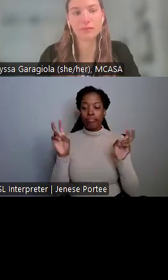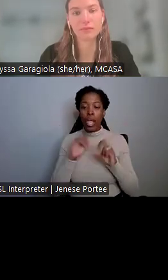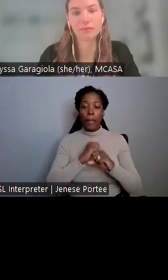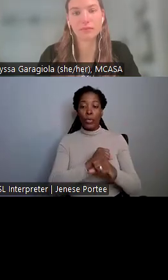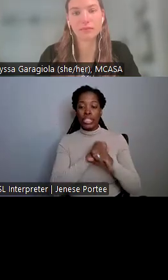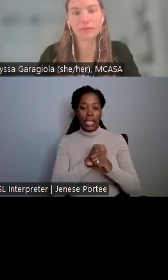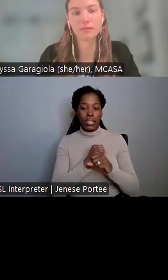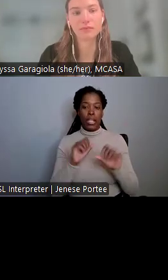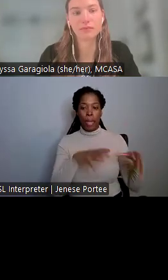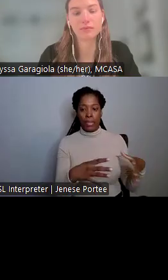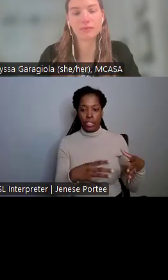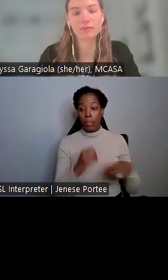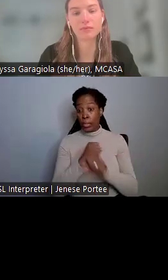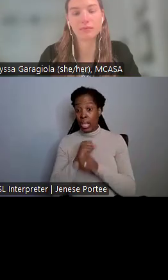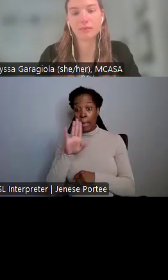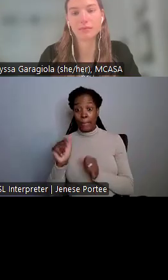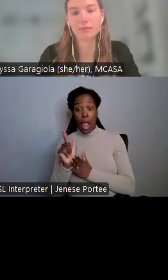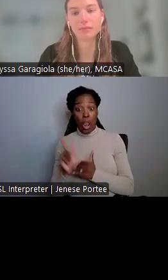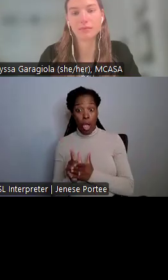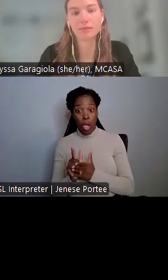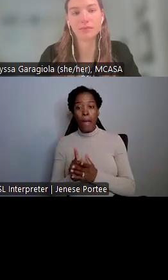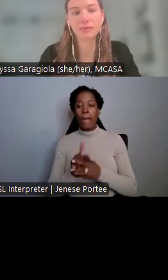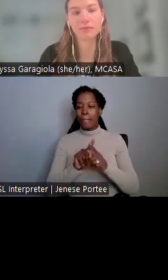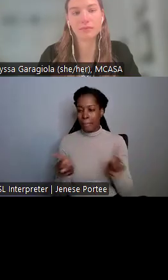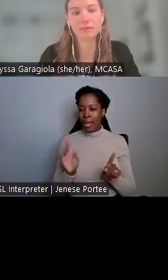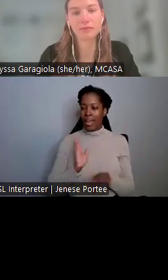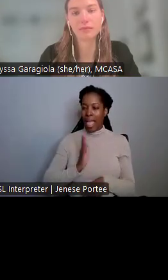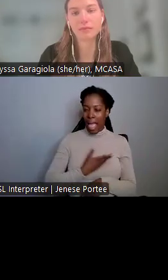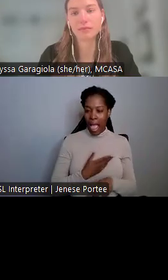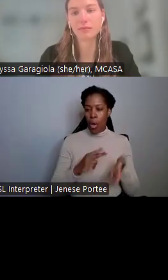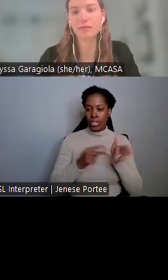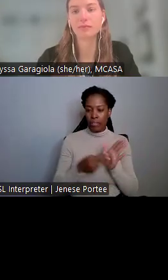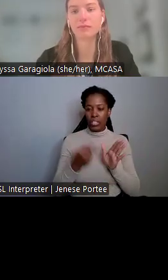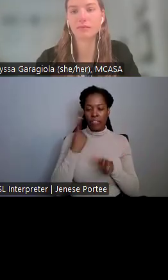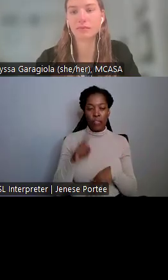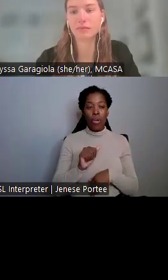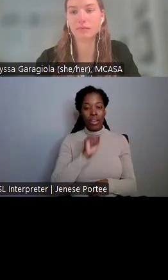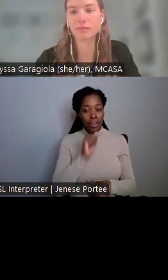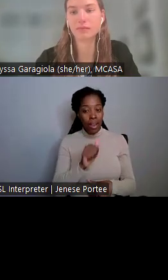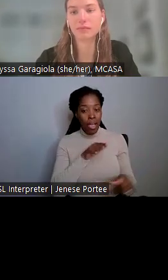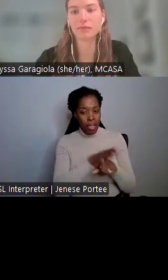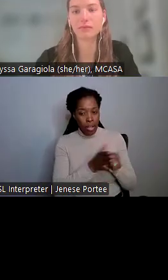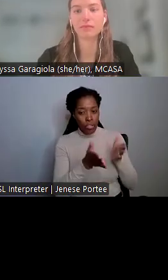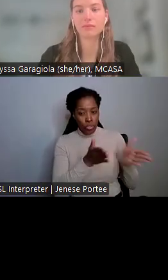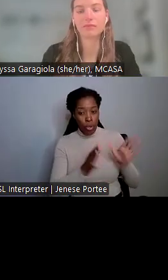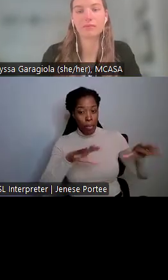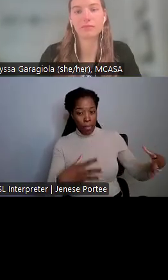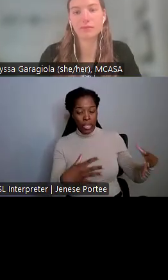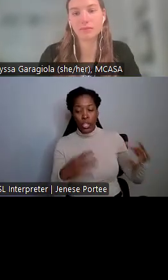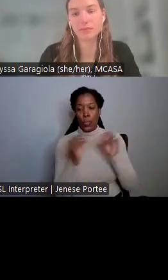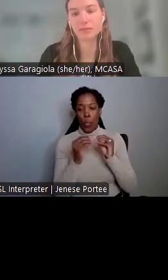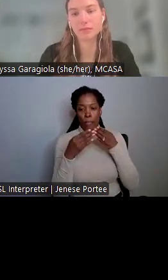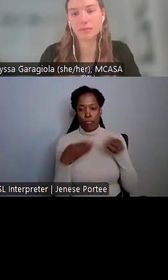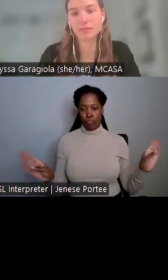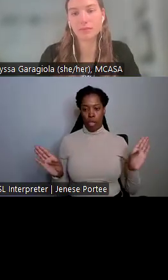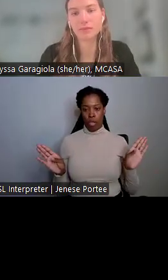protected by law. But we really use this definition of underserved populations in a very broad way. So we are going to talk